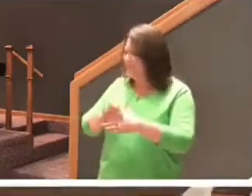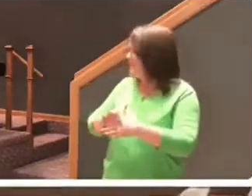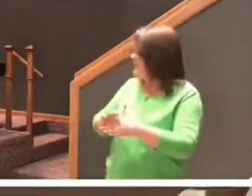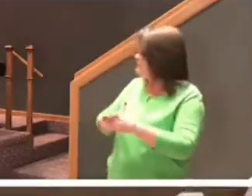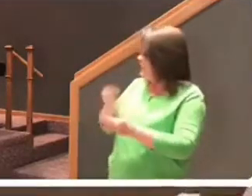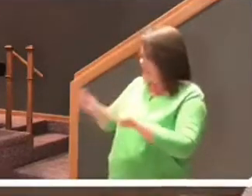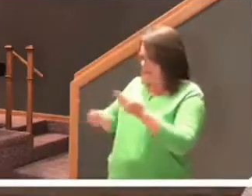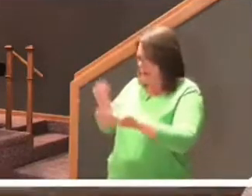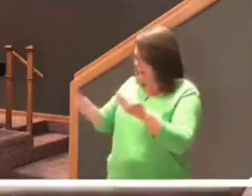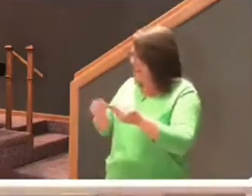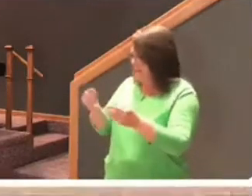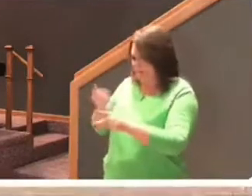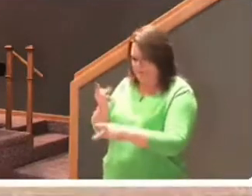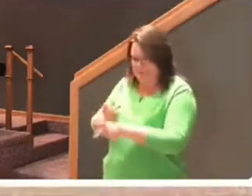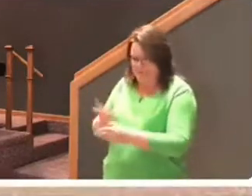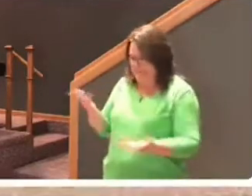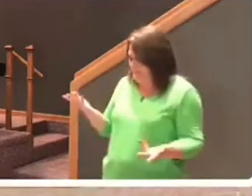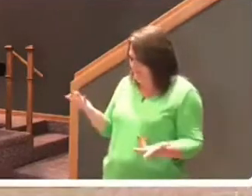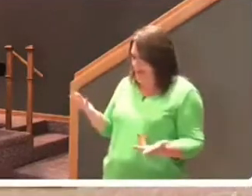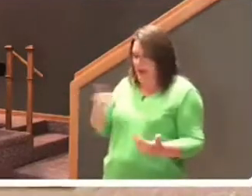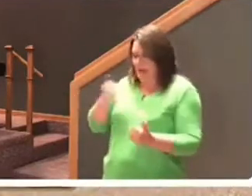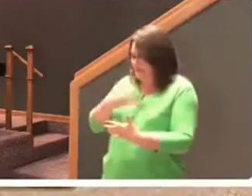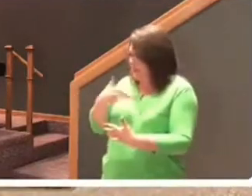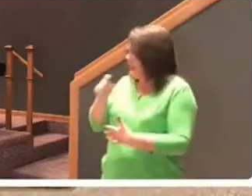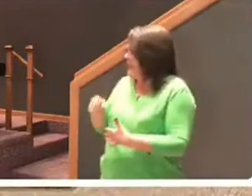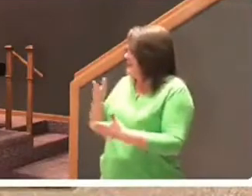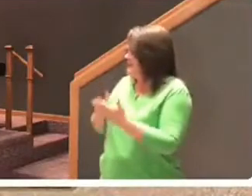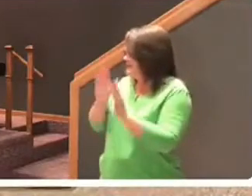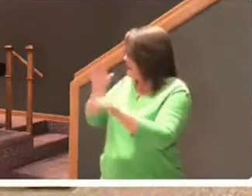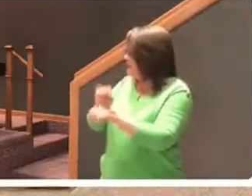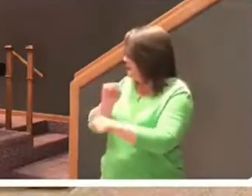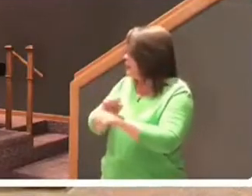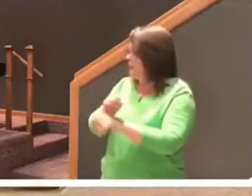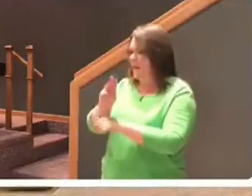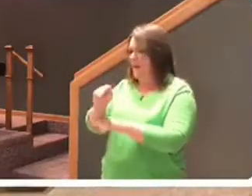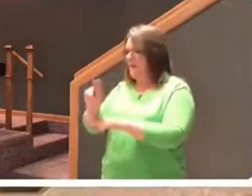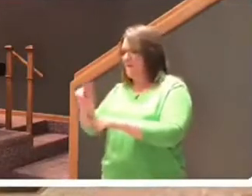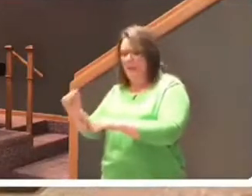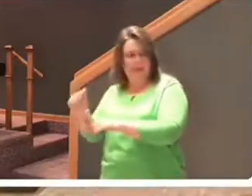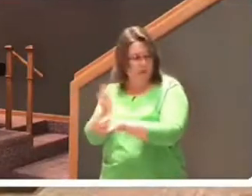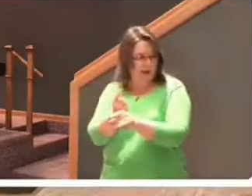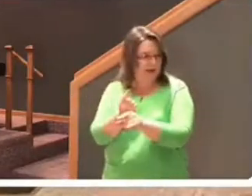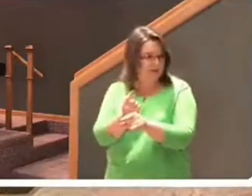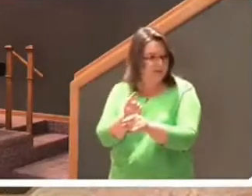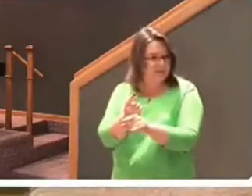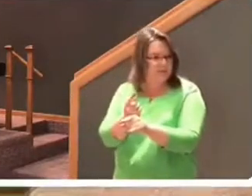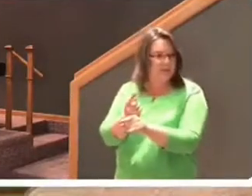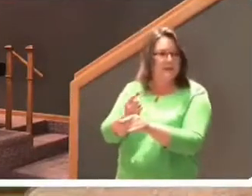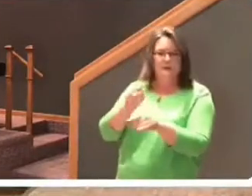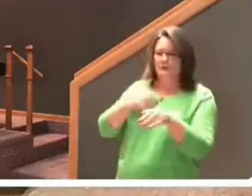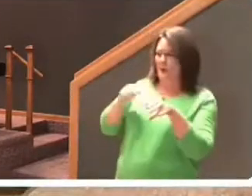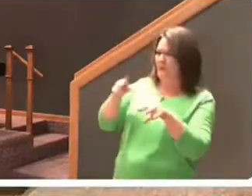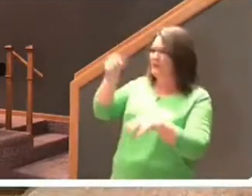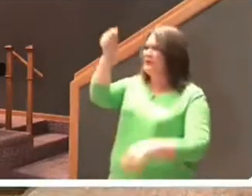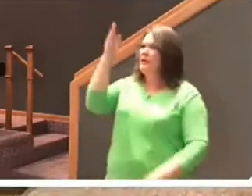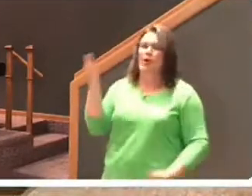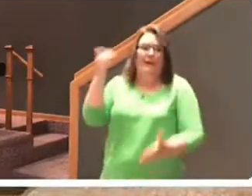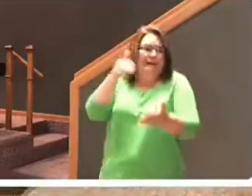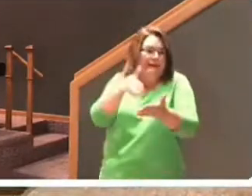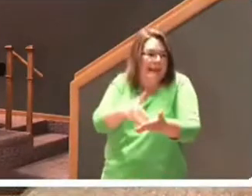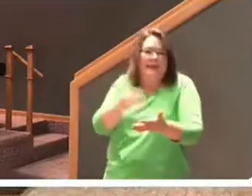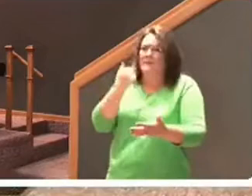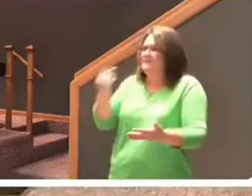budget calculating just doesn't work. I'm scared. I need some of that miracle manna, right? So I'm looking at God once